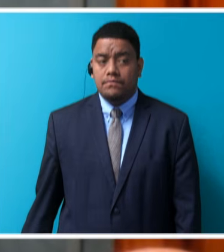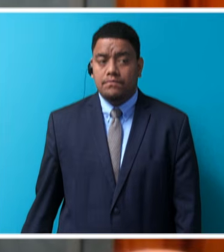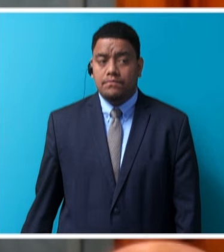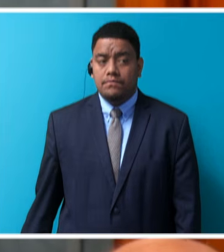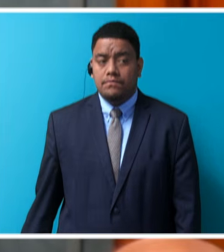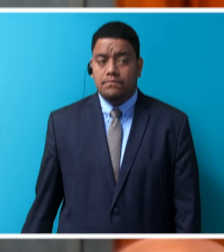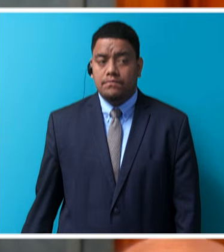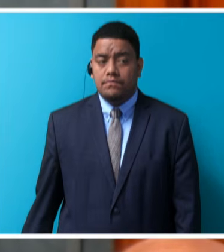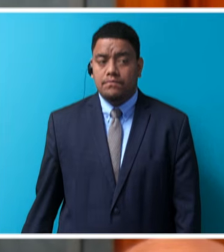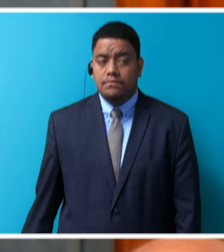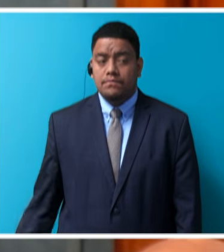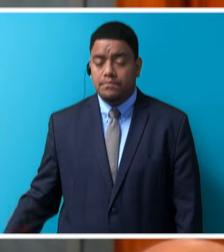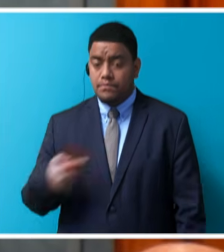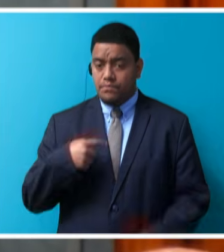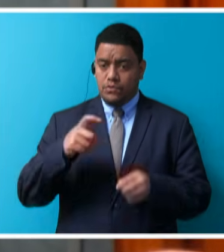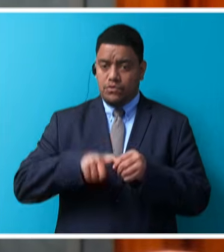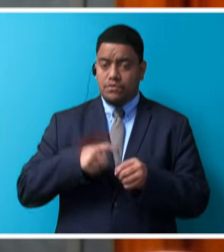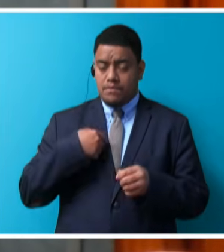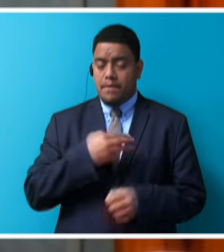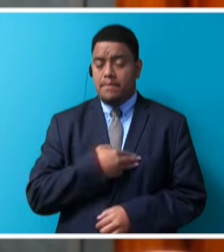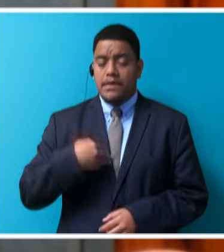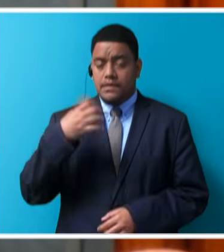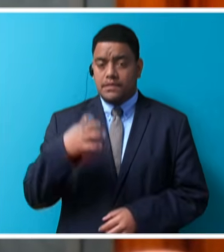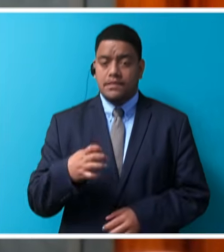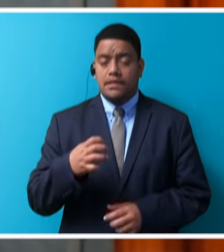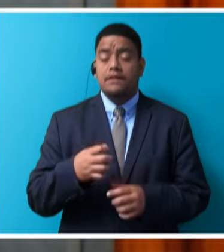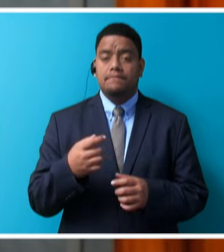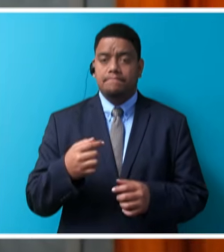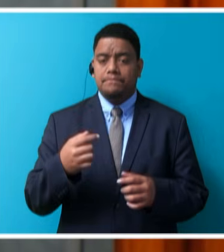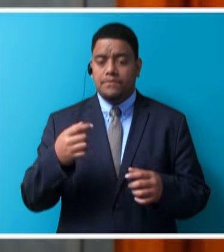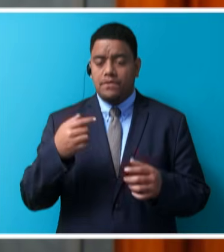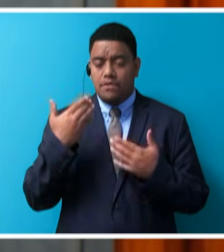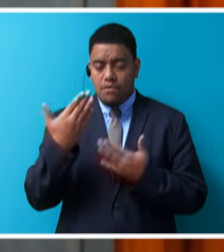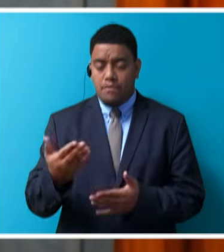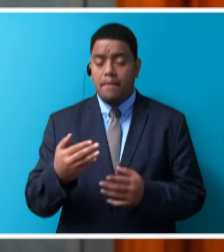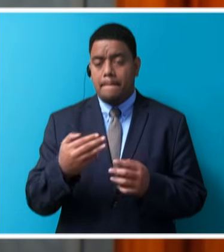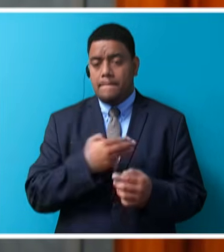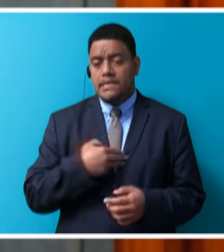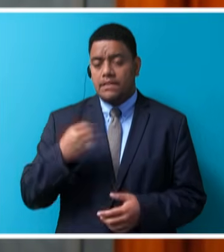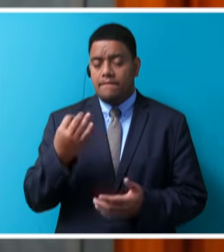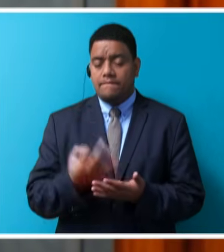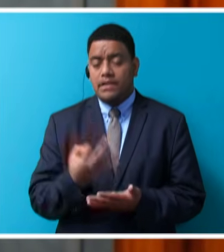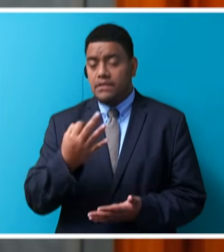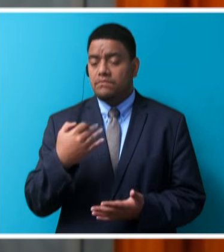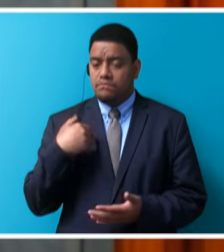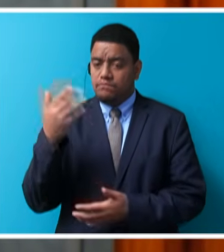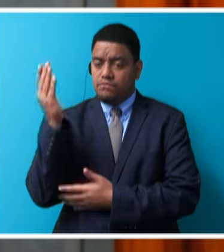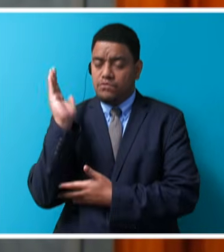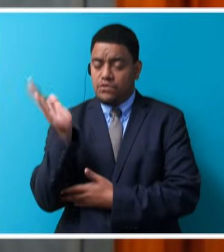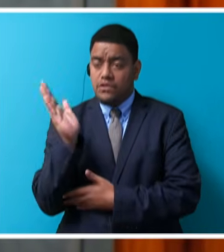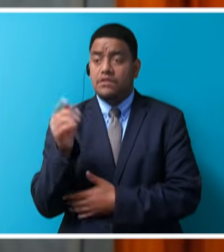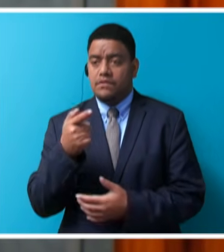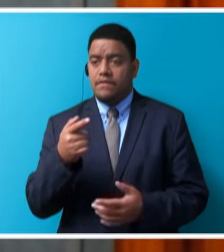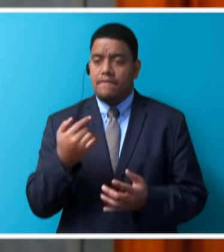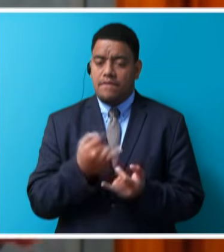I join my minister, the Honourable Moses Mbulitawu, in commending the Honourable Minister for Finance for presenting a